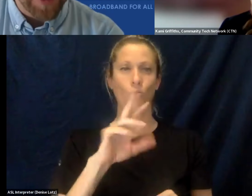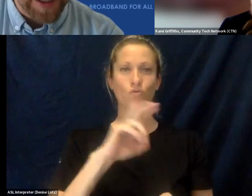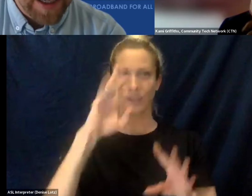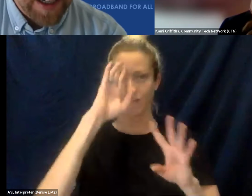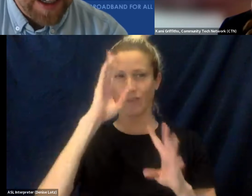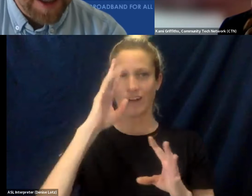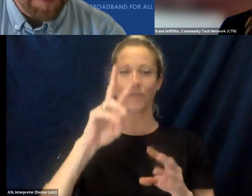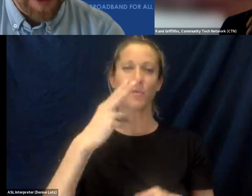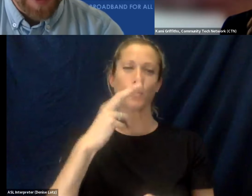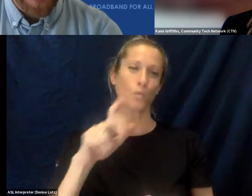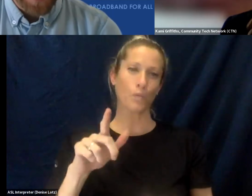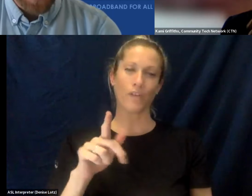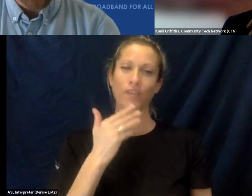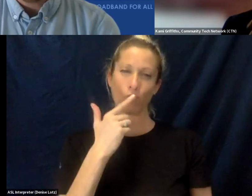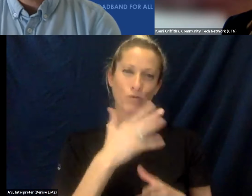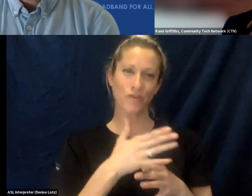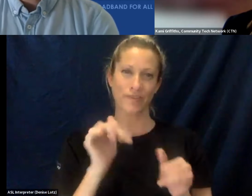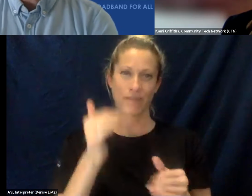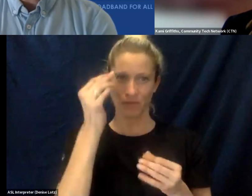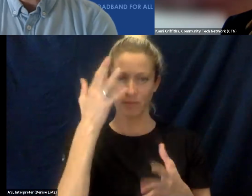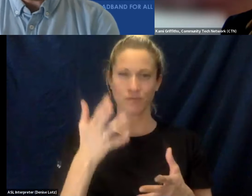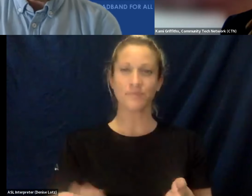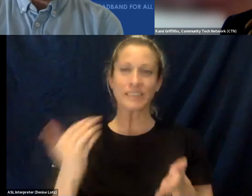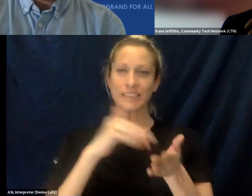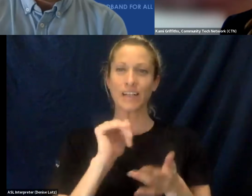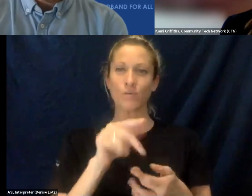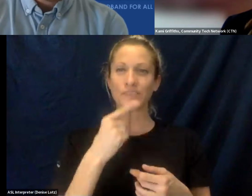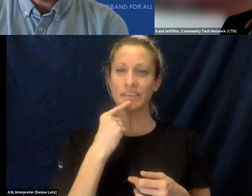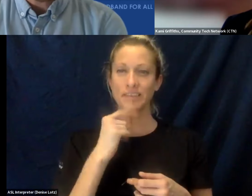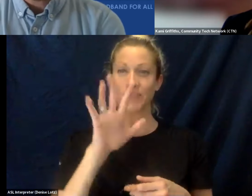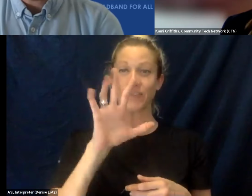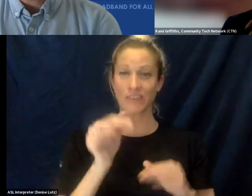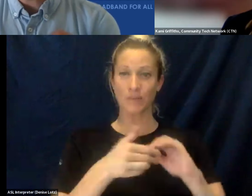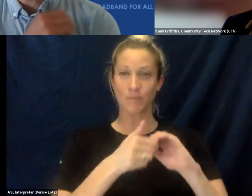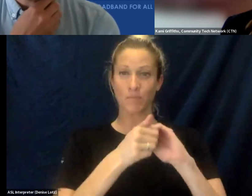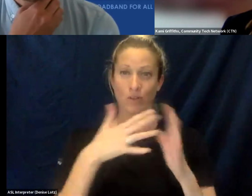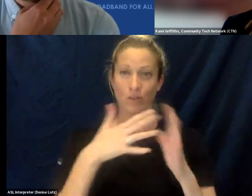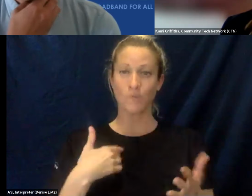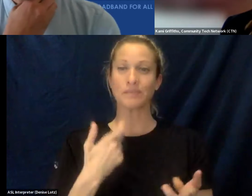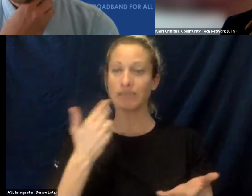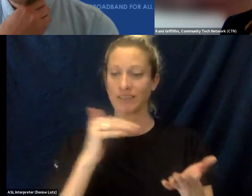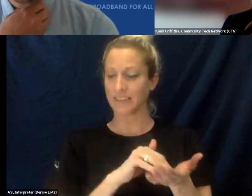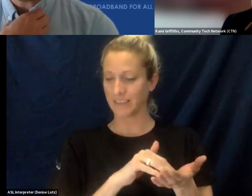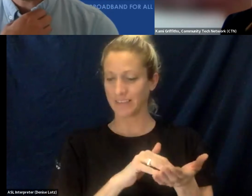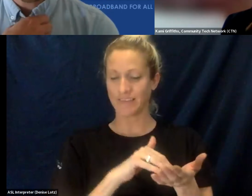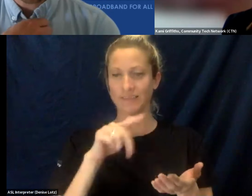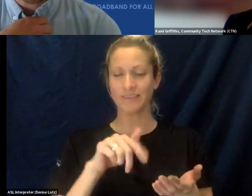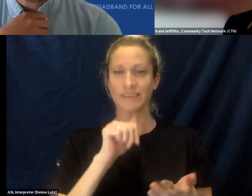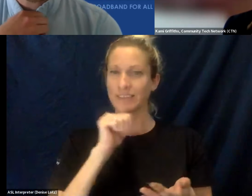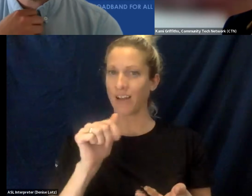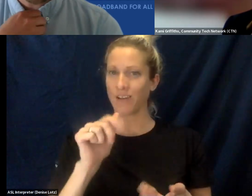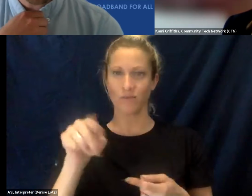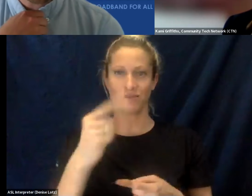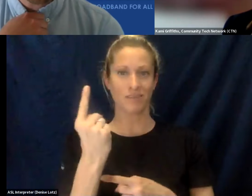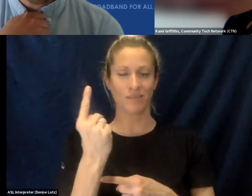you for sharing. And again, you just said 50 partners. I want to say it again. This is not a solo project.